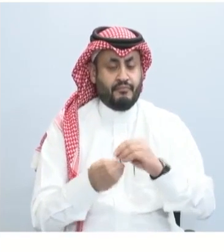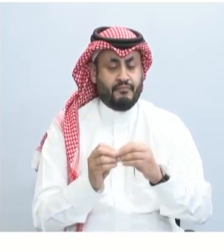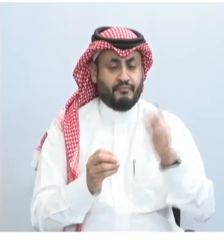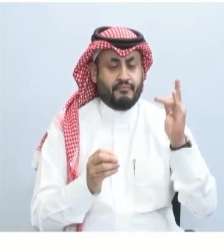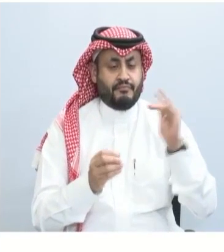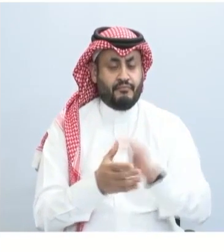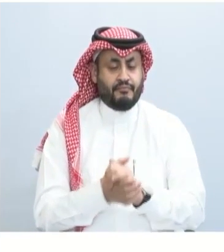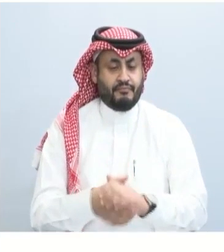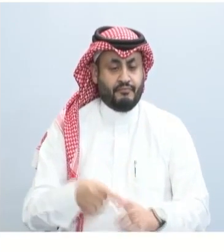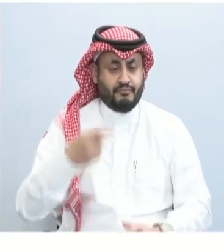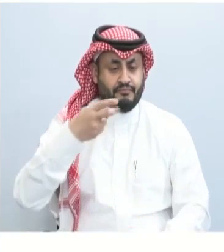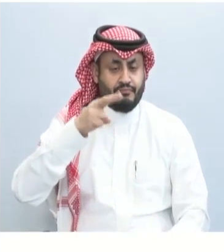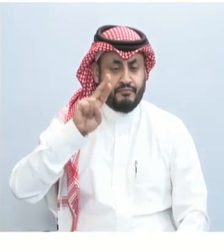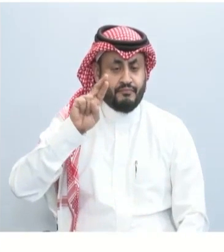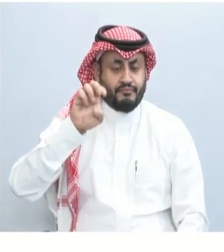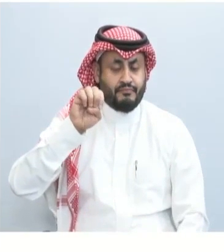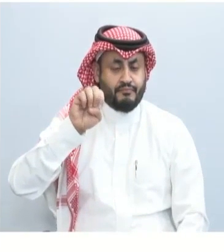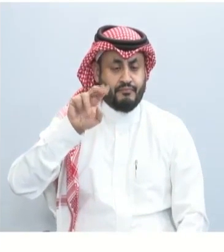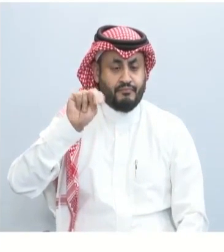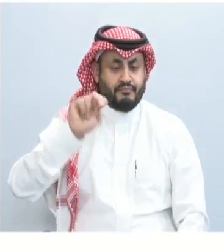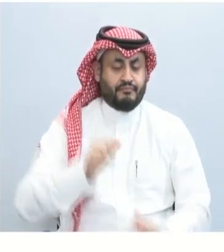Green. Green.